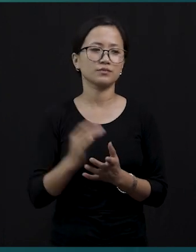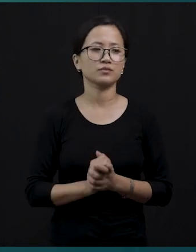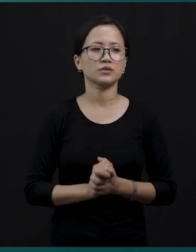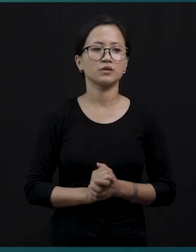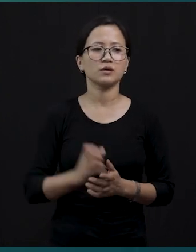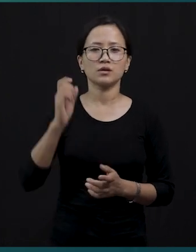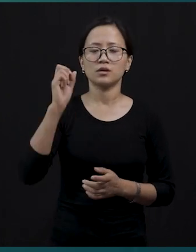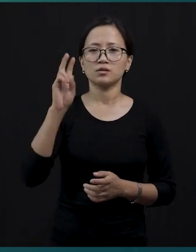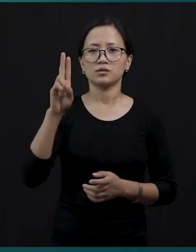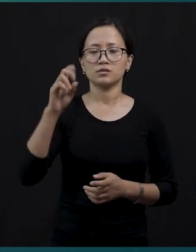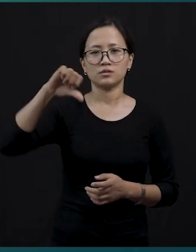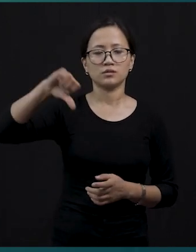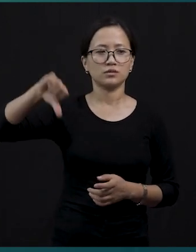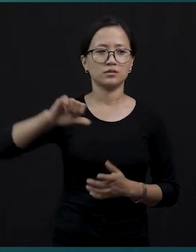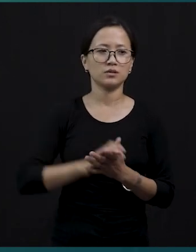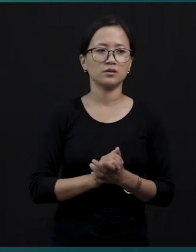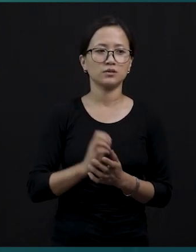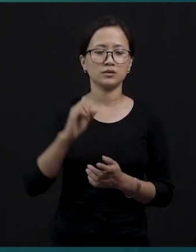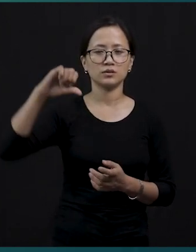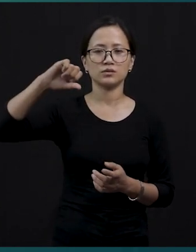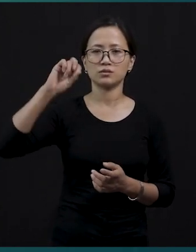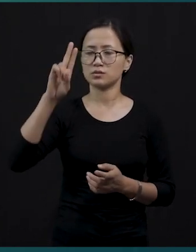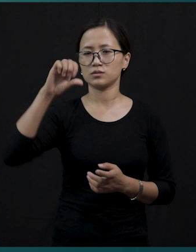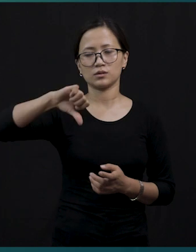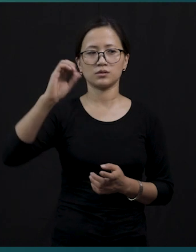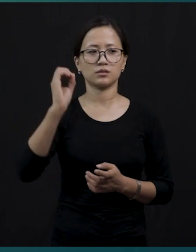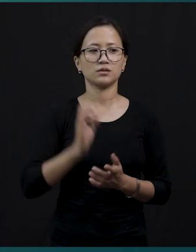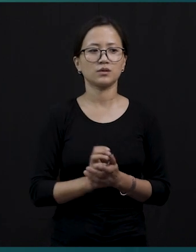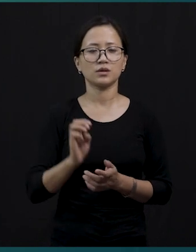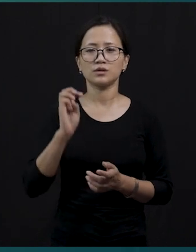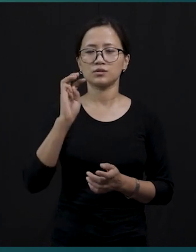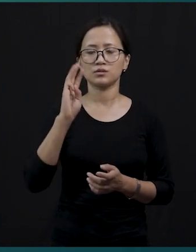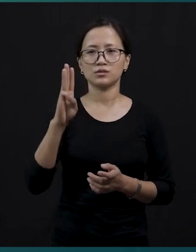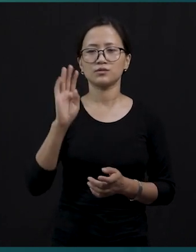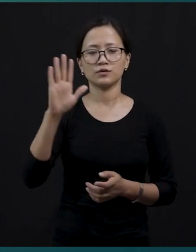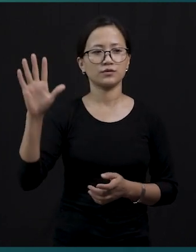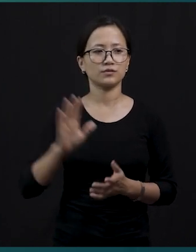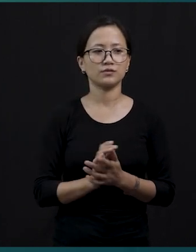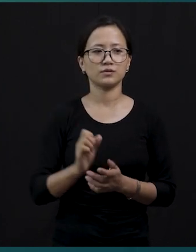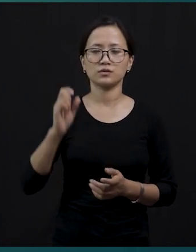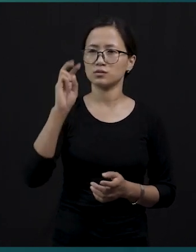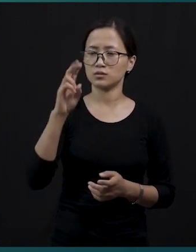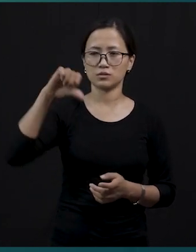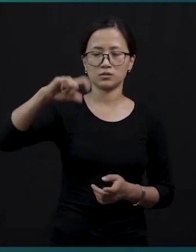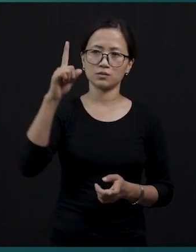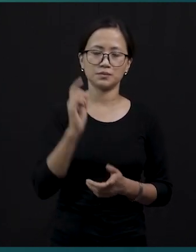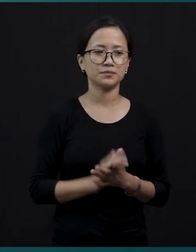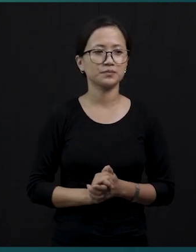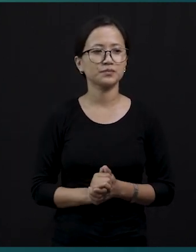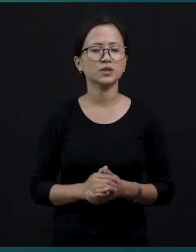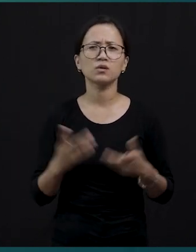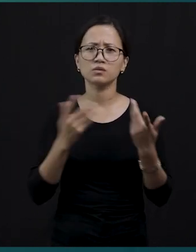is 299. You have 290, you have 355 and 291, right?